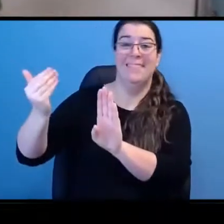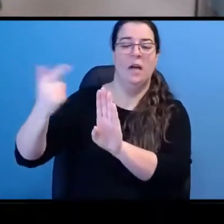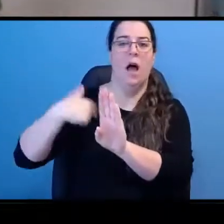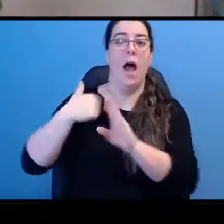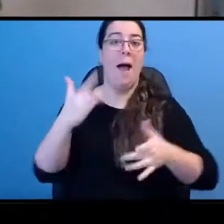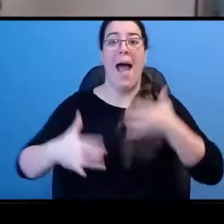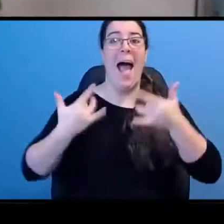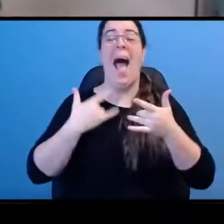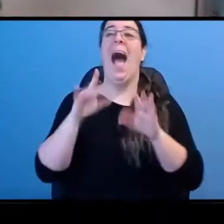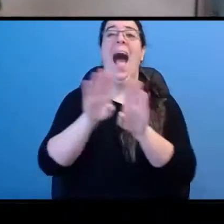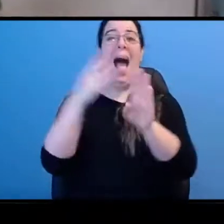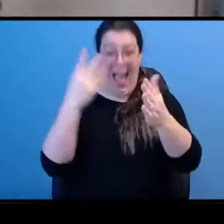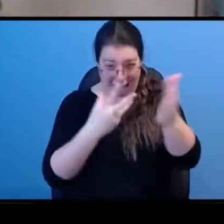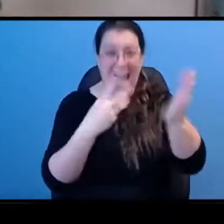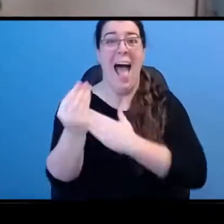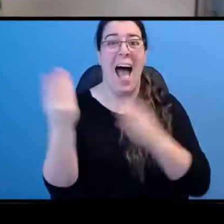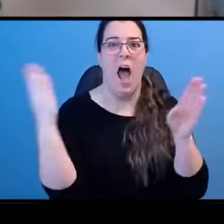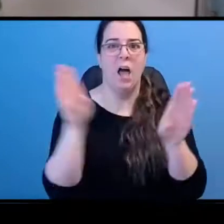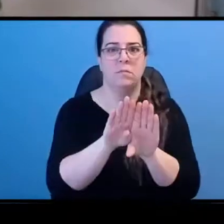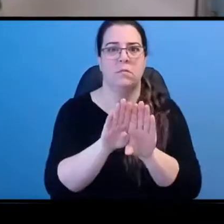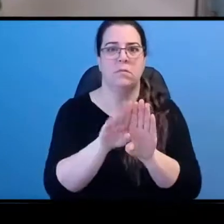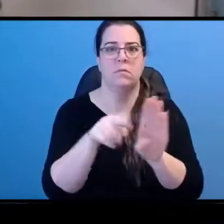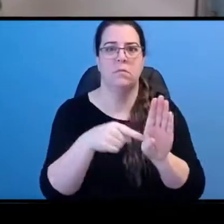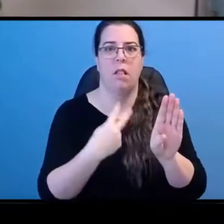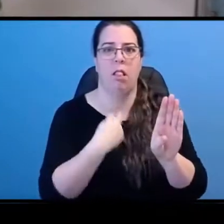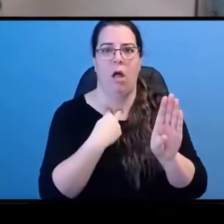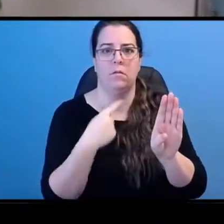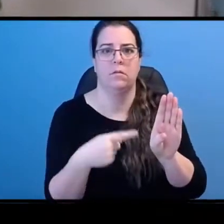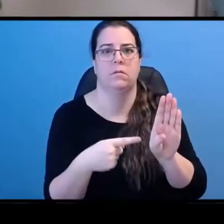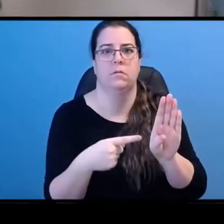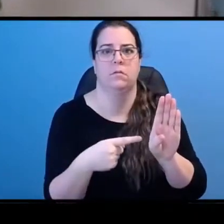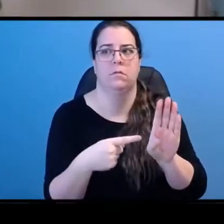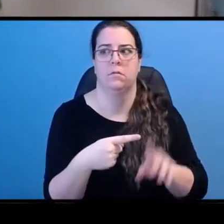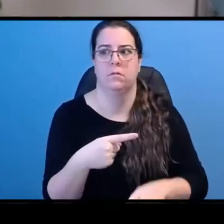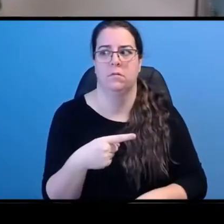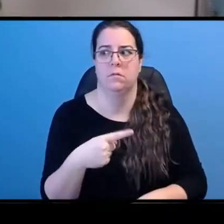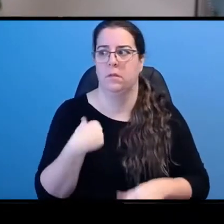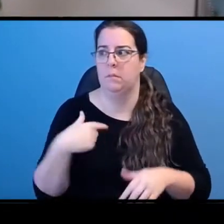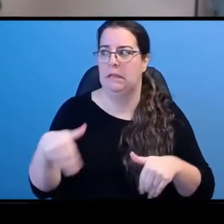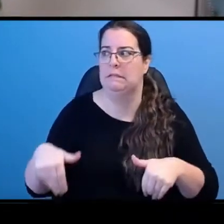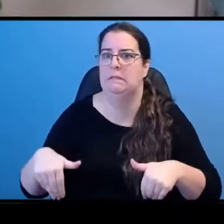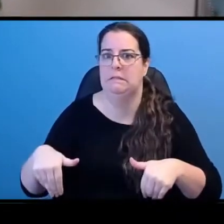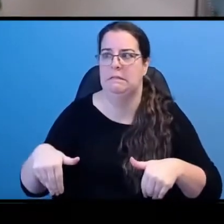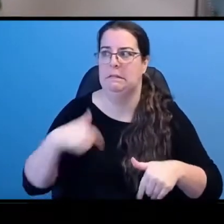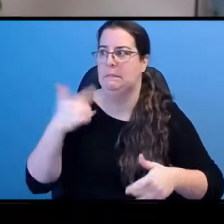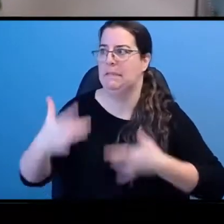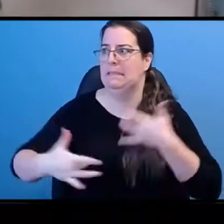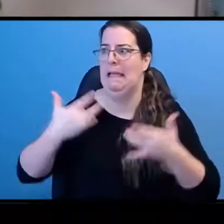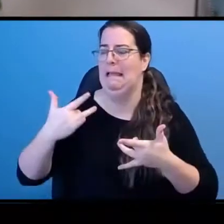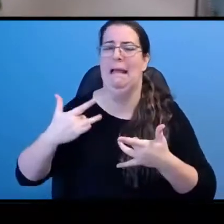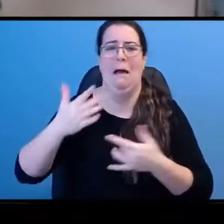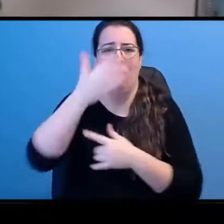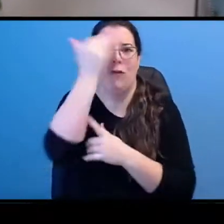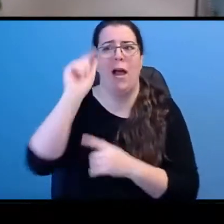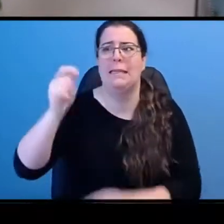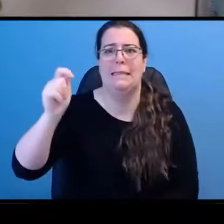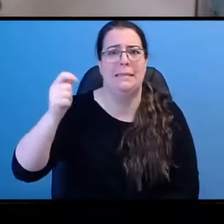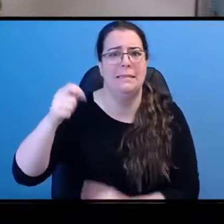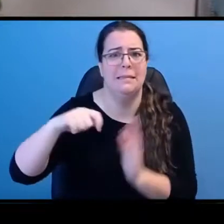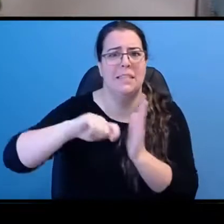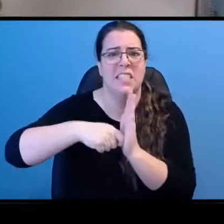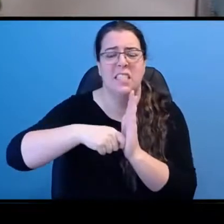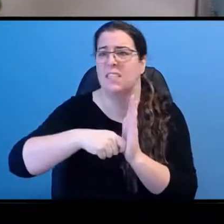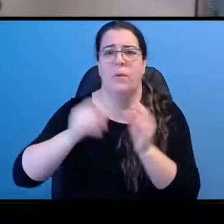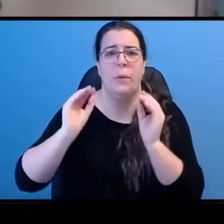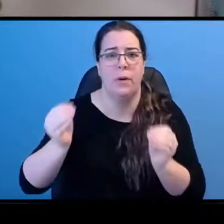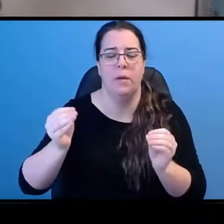it's a surprise we're all here and everything's working. So I'm going to take your advice. I'm going to give myself a little pat on the back. We did do it, but we got